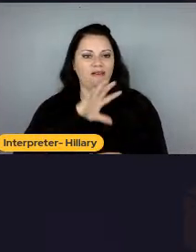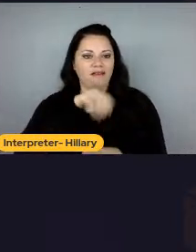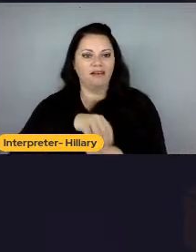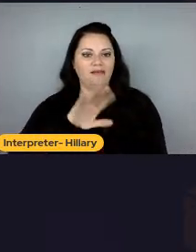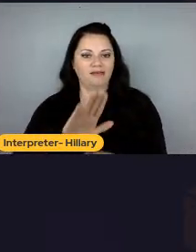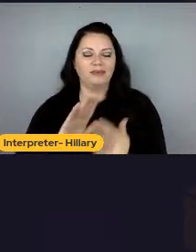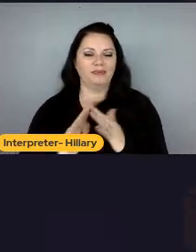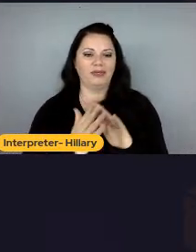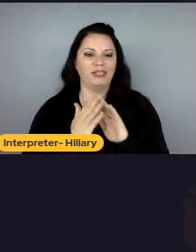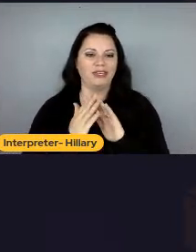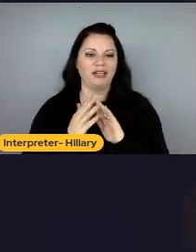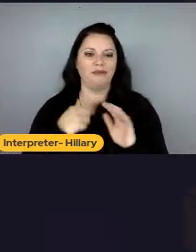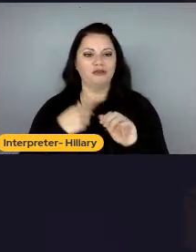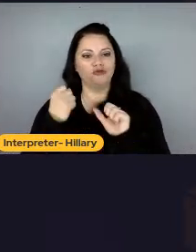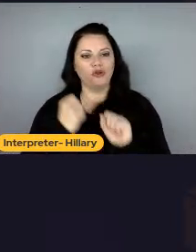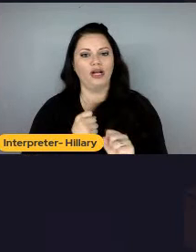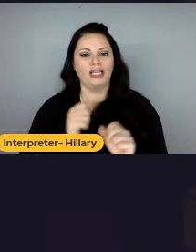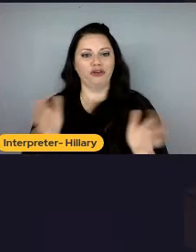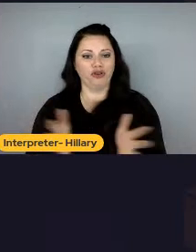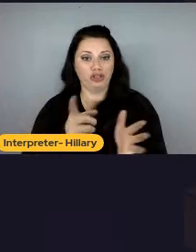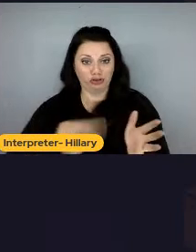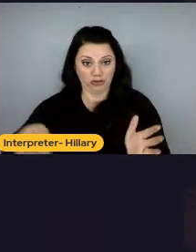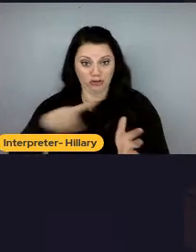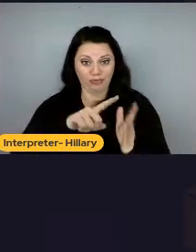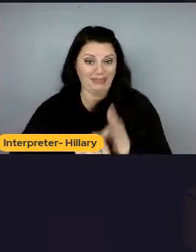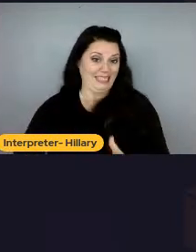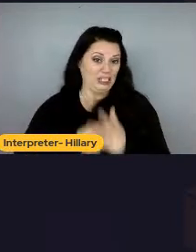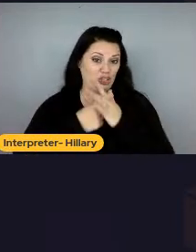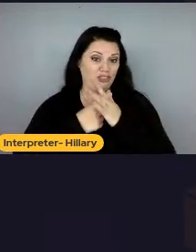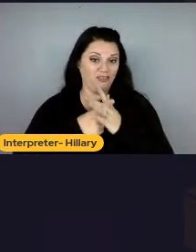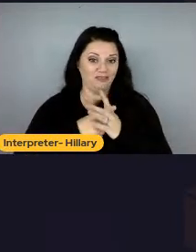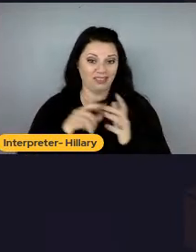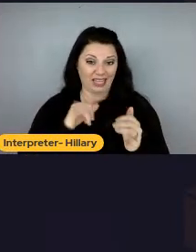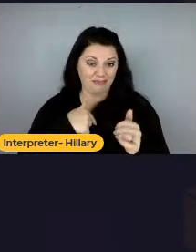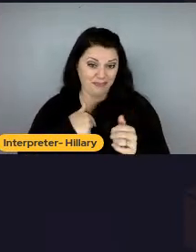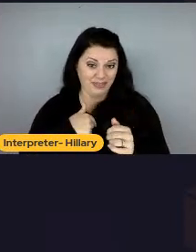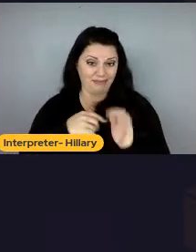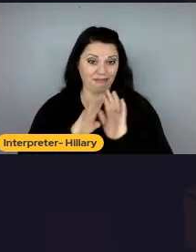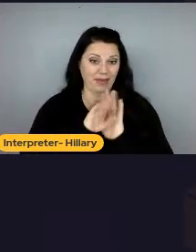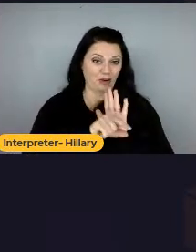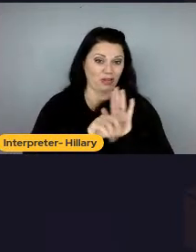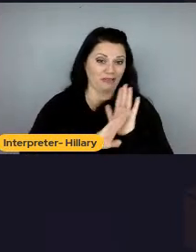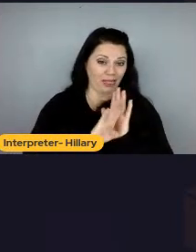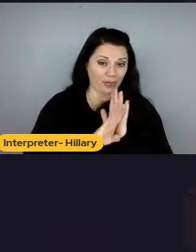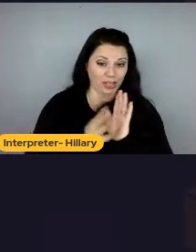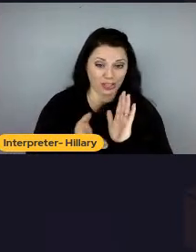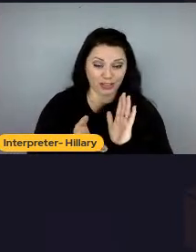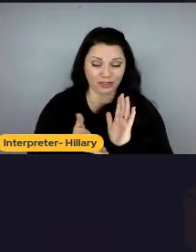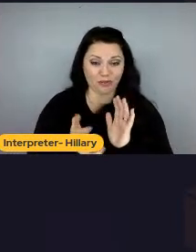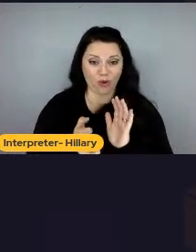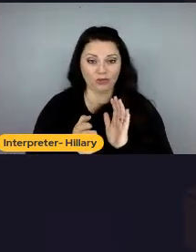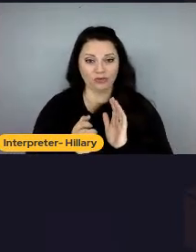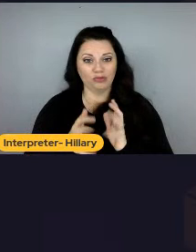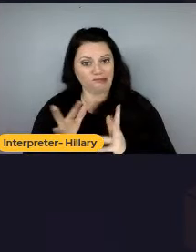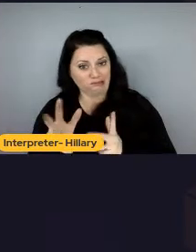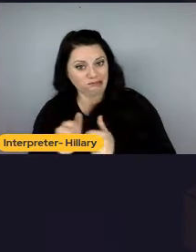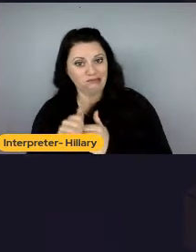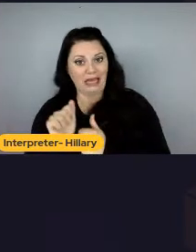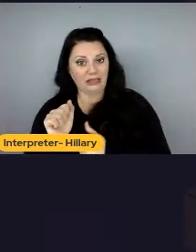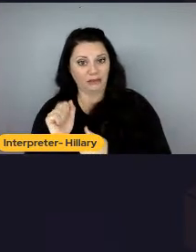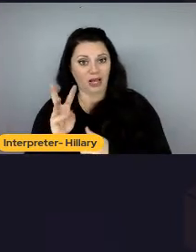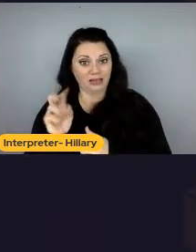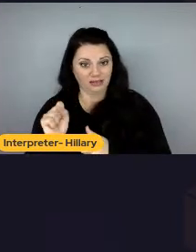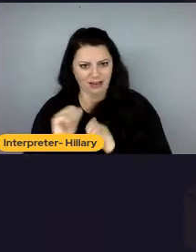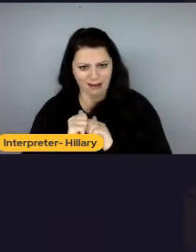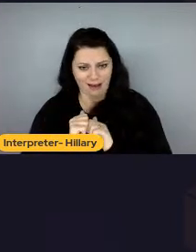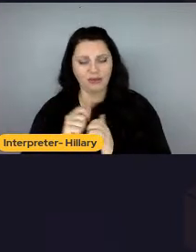encourage AWS beginners who are like me, coming from the developer background and are looking to get themselves up to speed with AWS, to